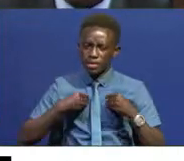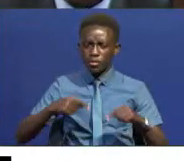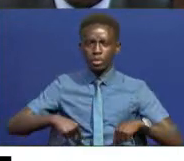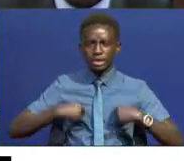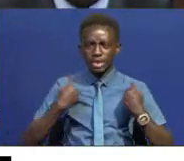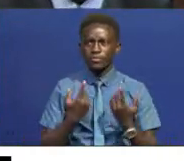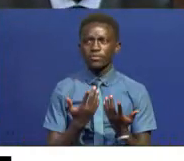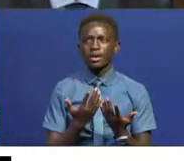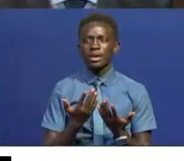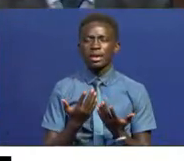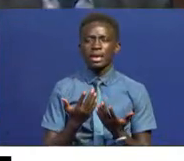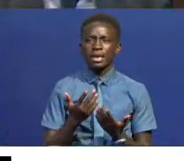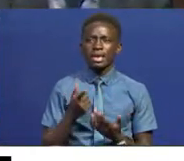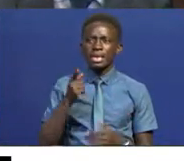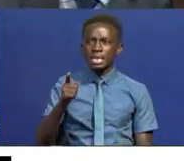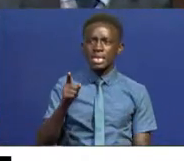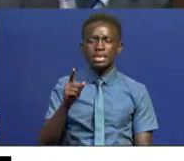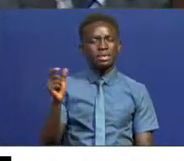bringing down the wage bill